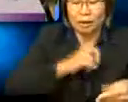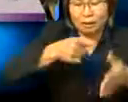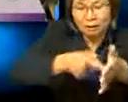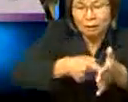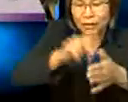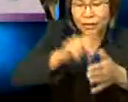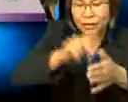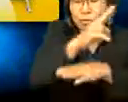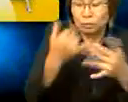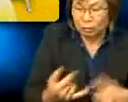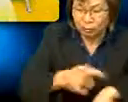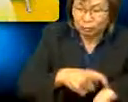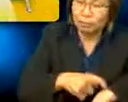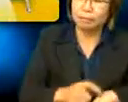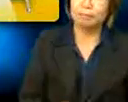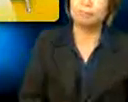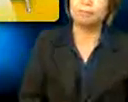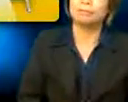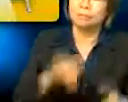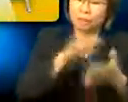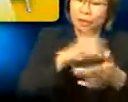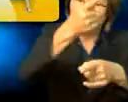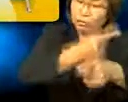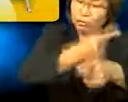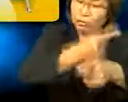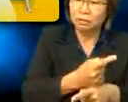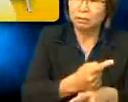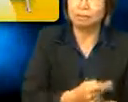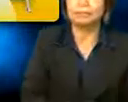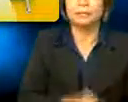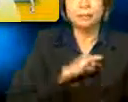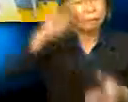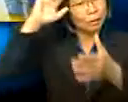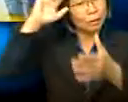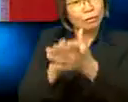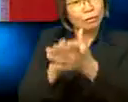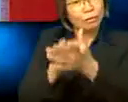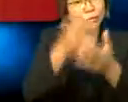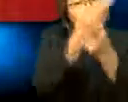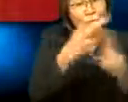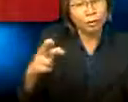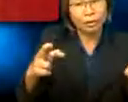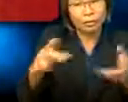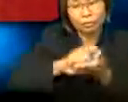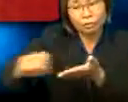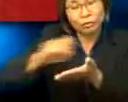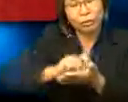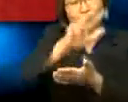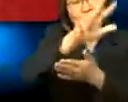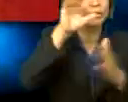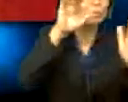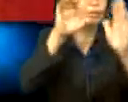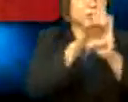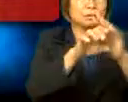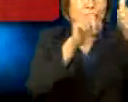present tense. That's right. I believe you're ready to compose. There are 3 pictures, so we are going